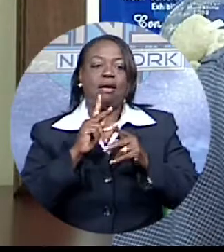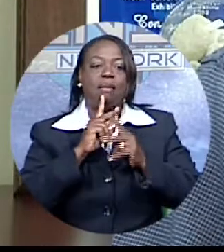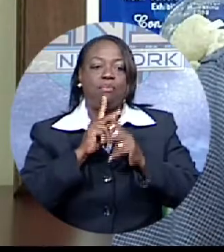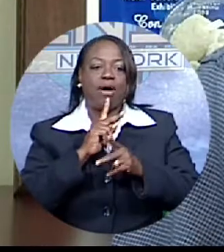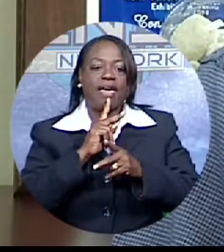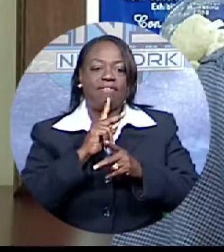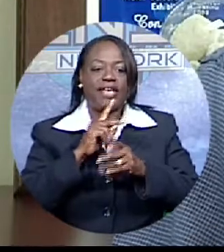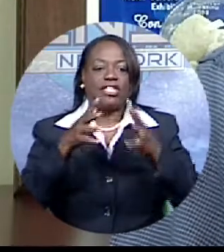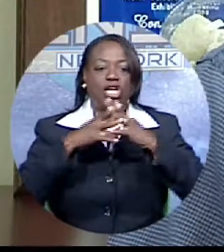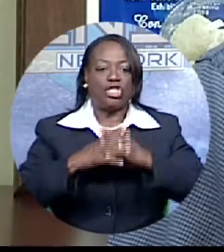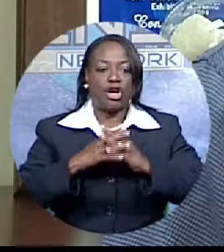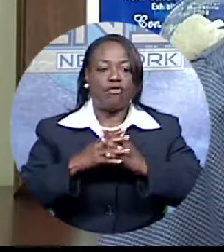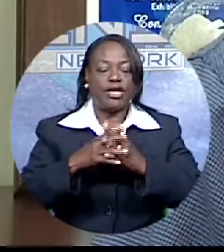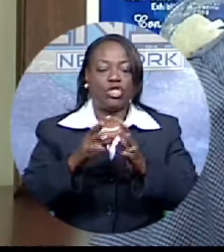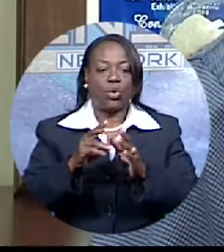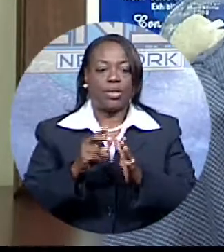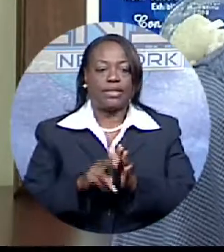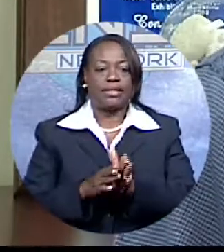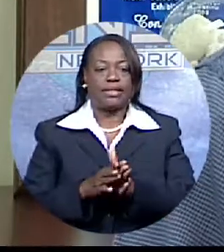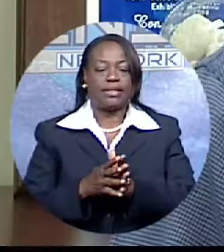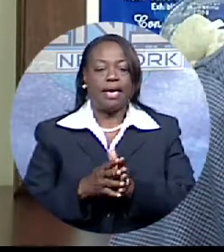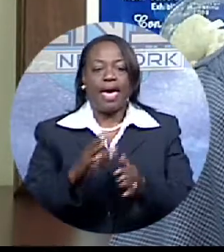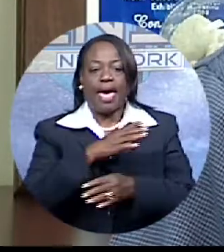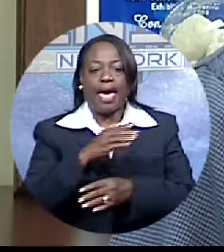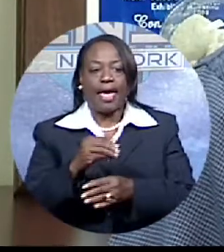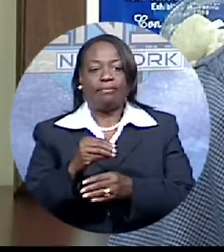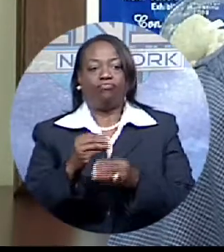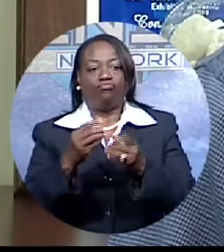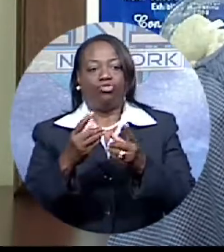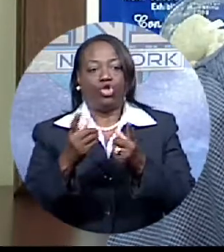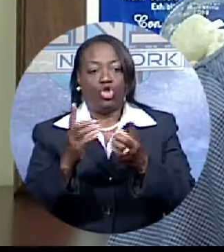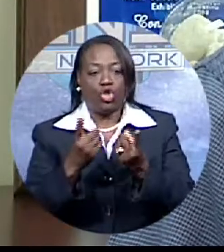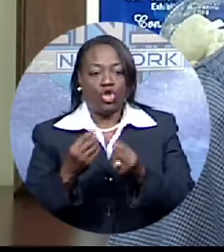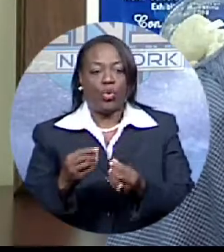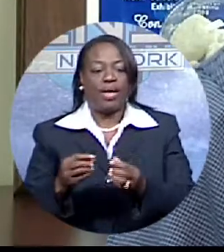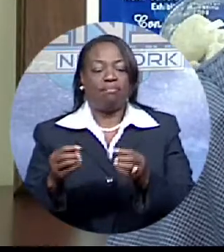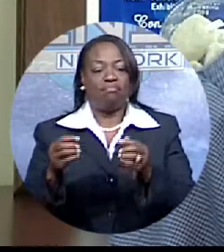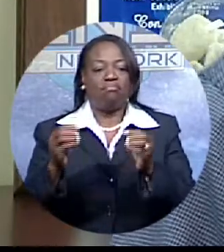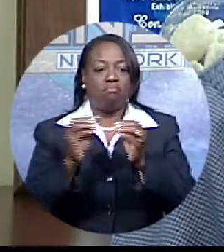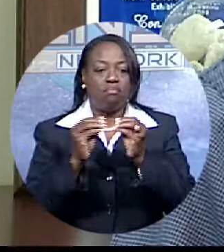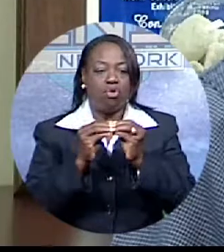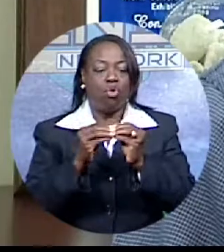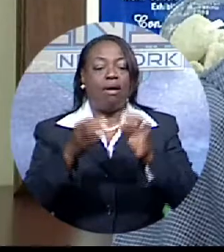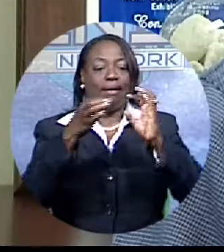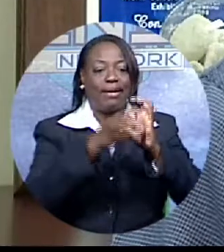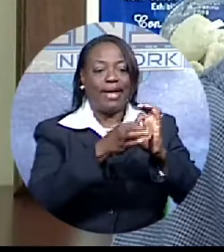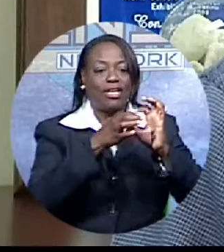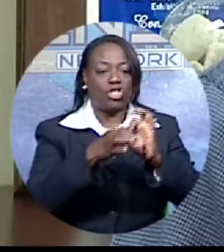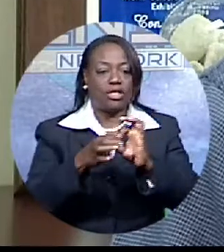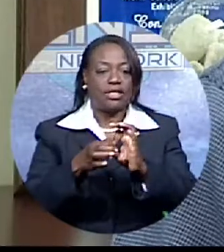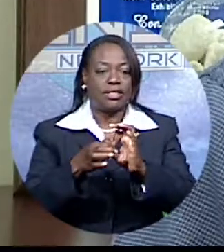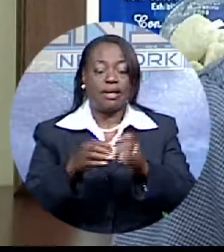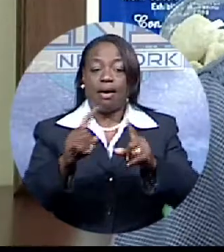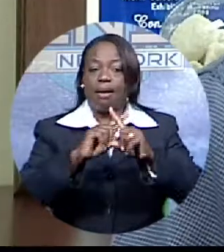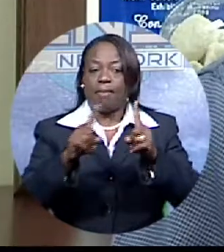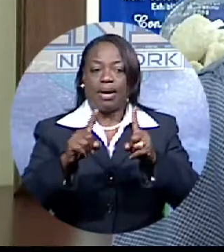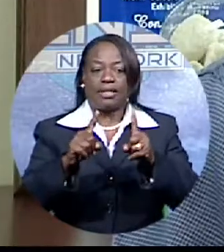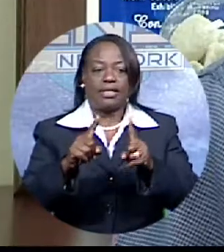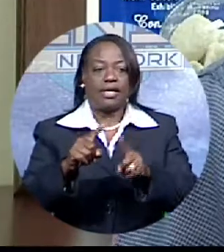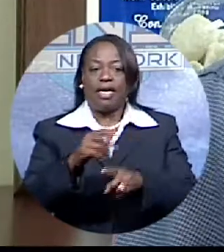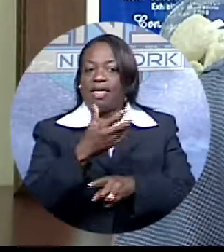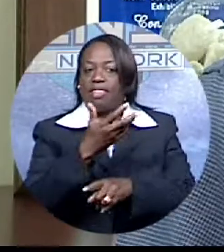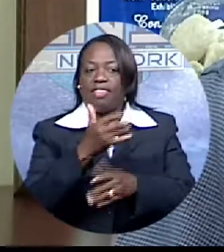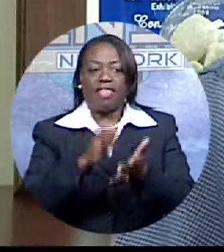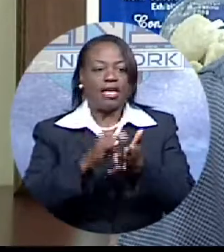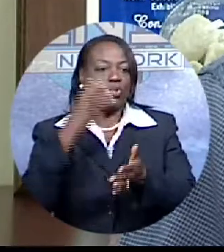generators and doing extra connections. But according to their investigation, they were not from BEC.